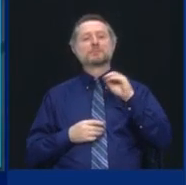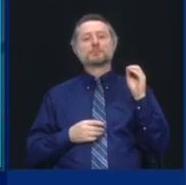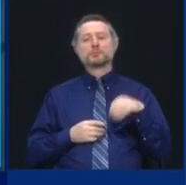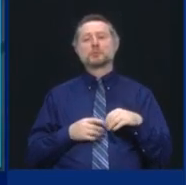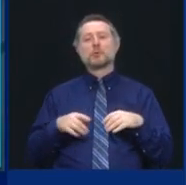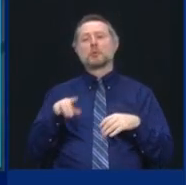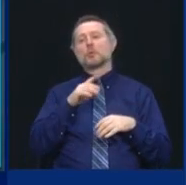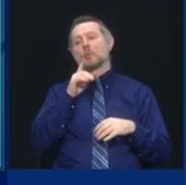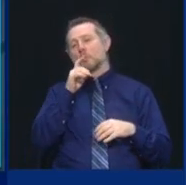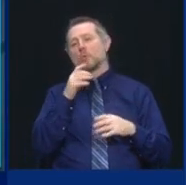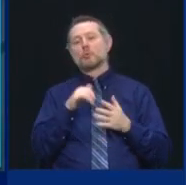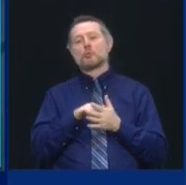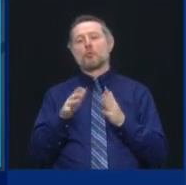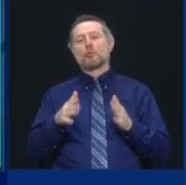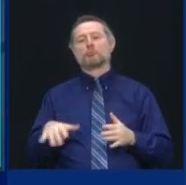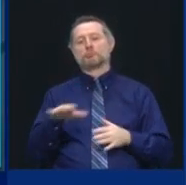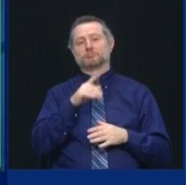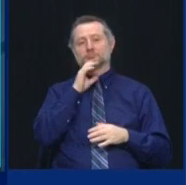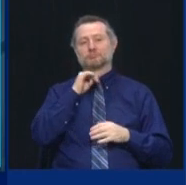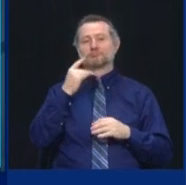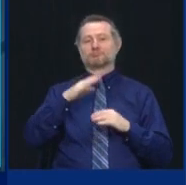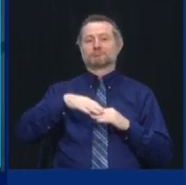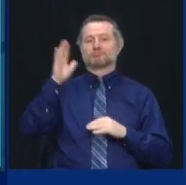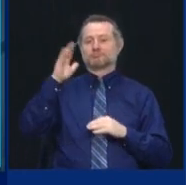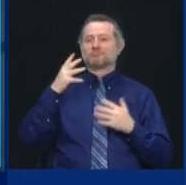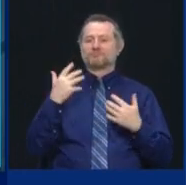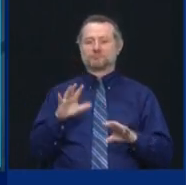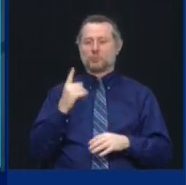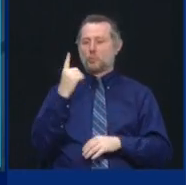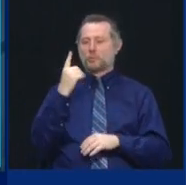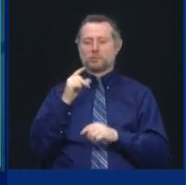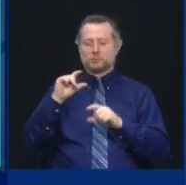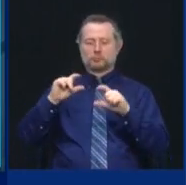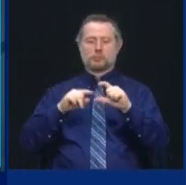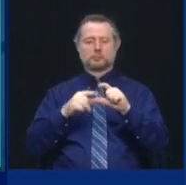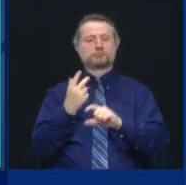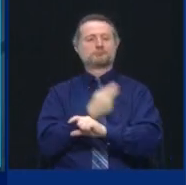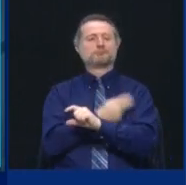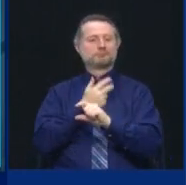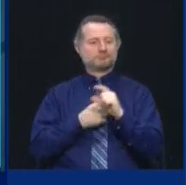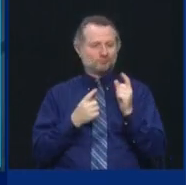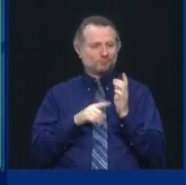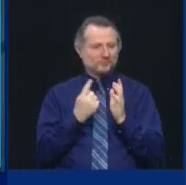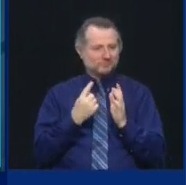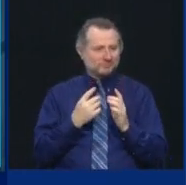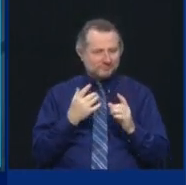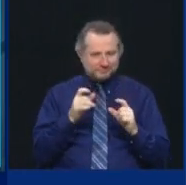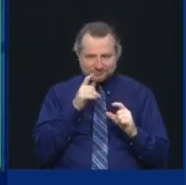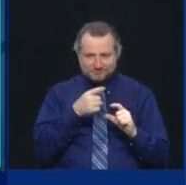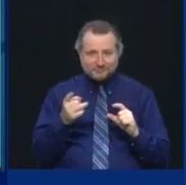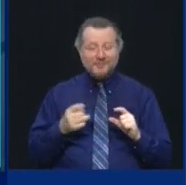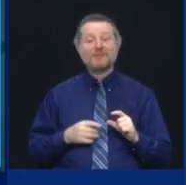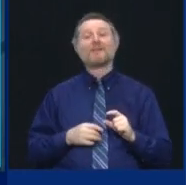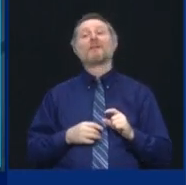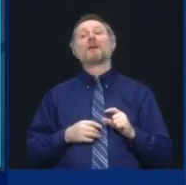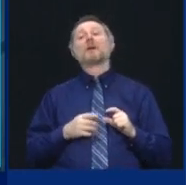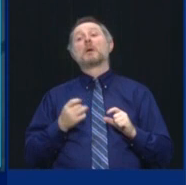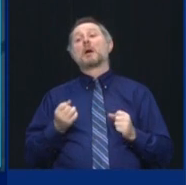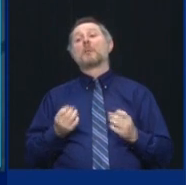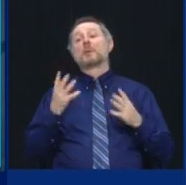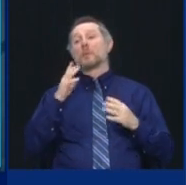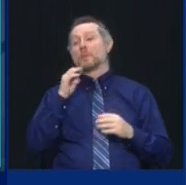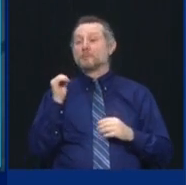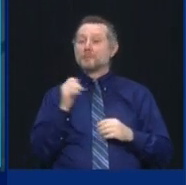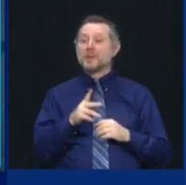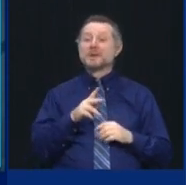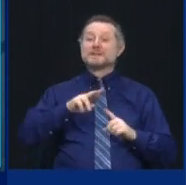Yorkers over 18 have received one dose already, and the percentage of people who come back for the second dose is very,